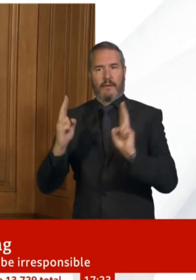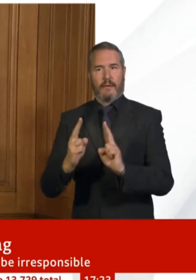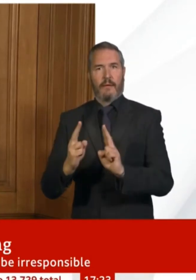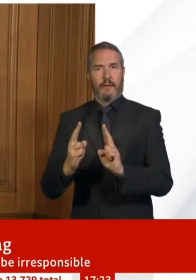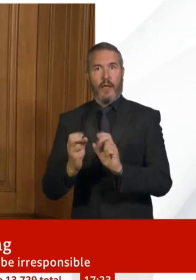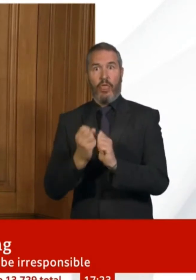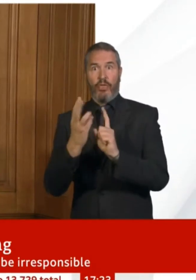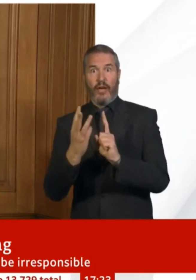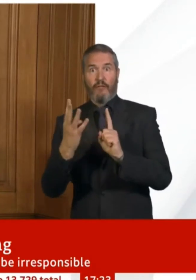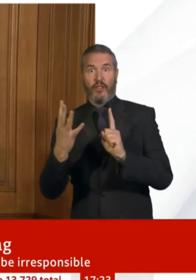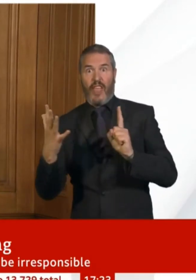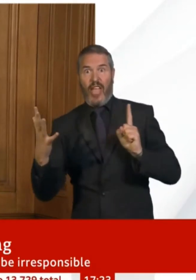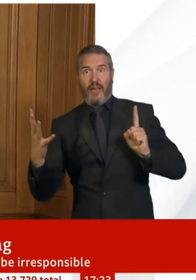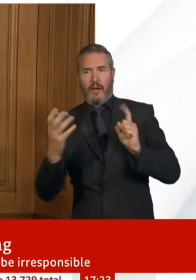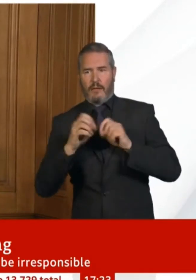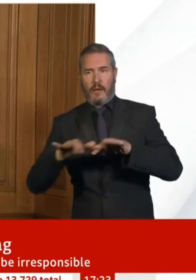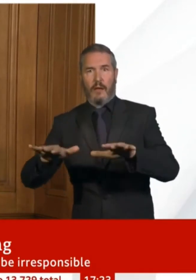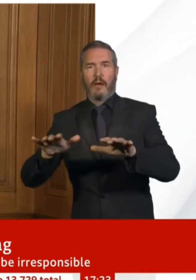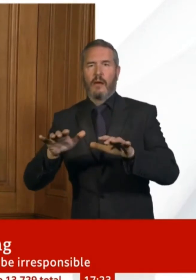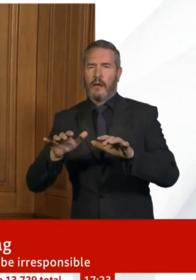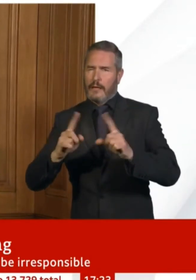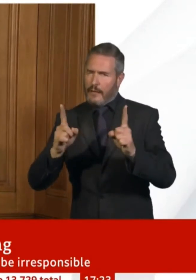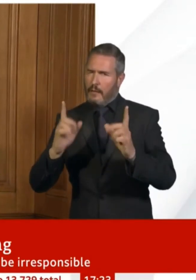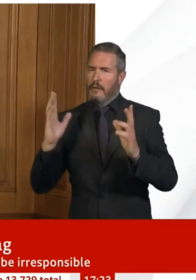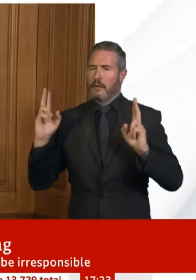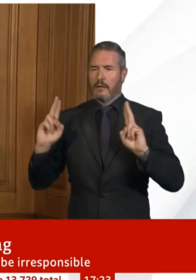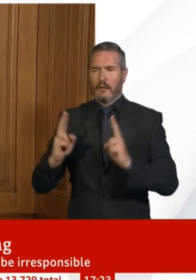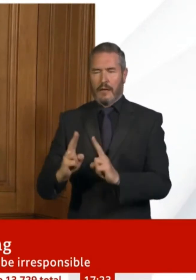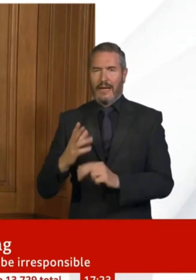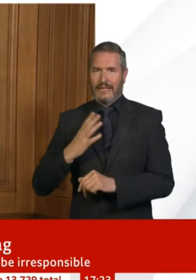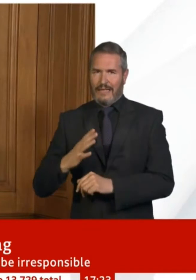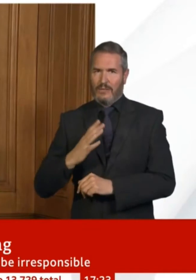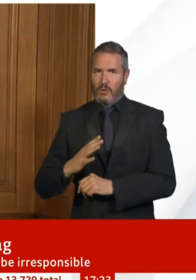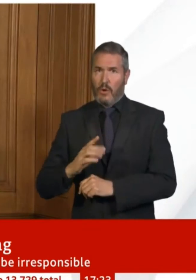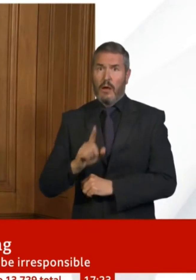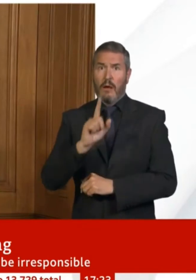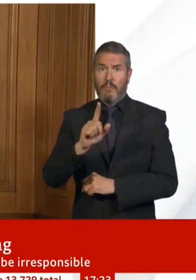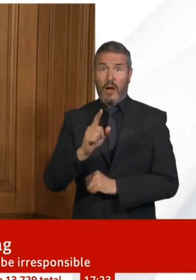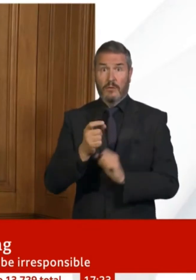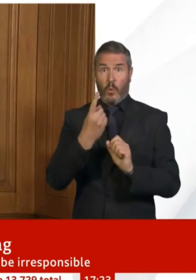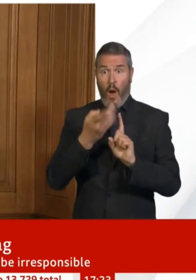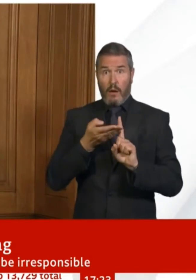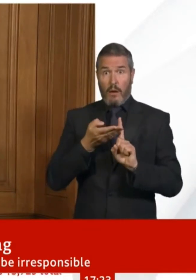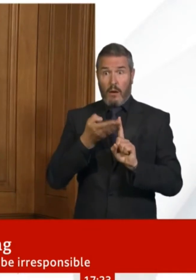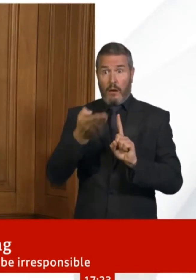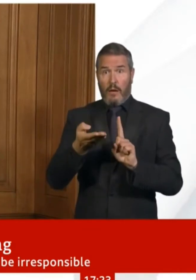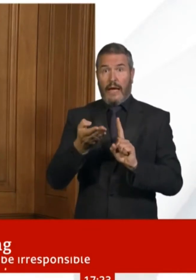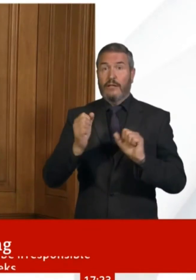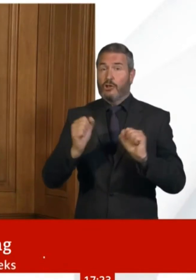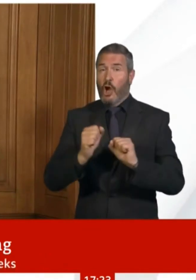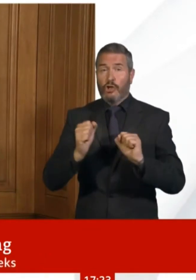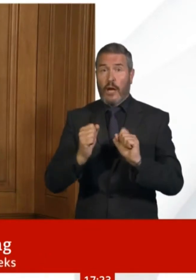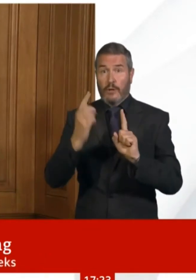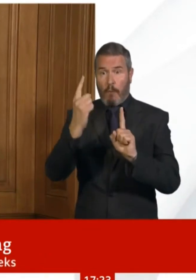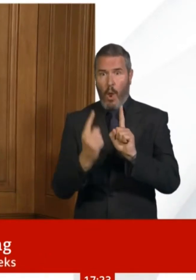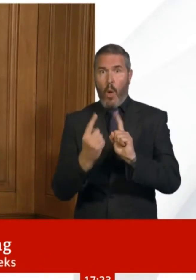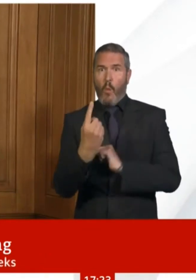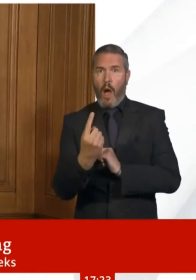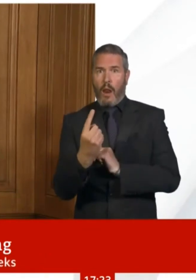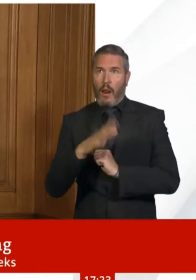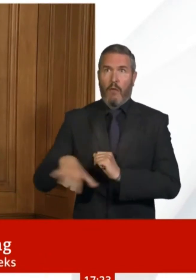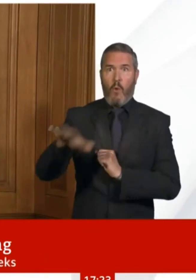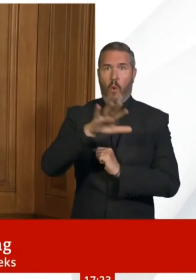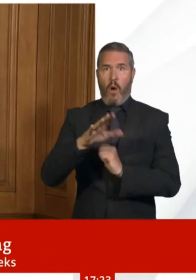the R is. As I've said, it's not true that the R is necessarily below 1 in every hospital or in